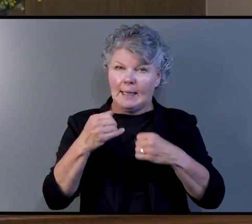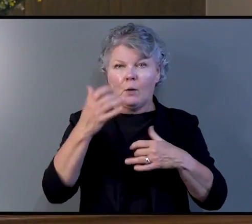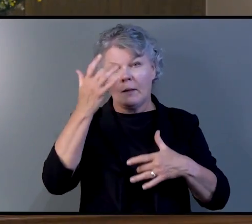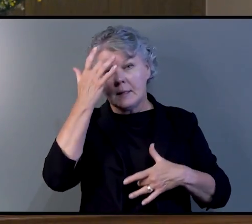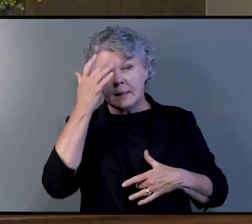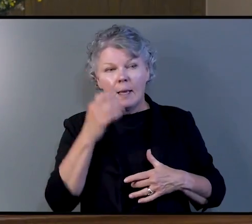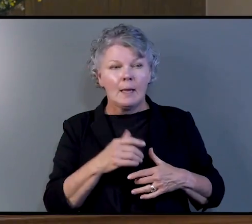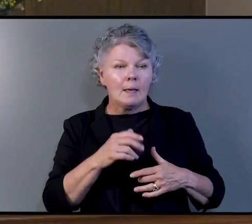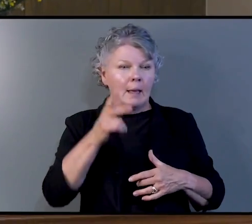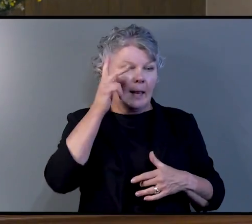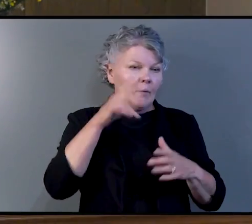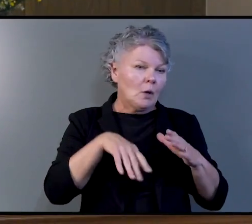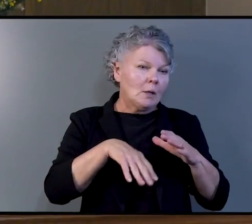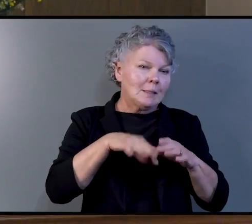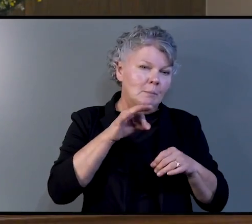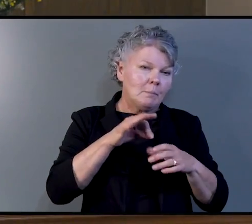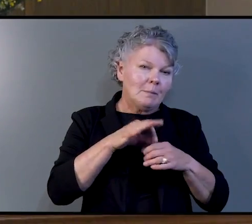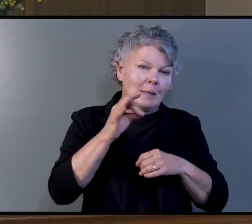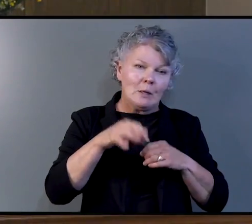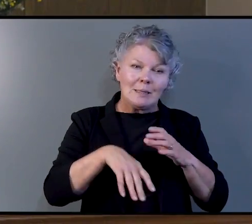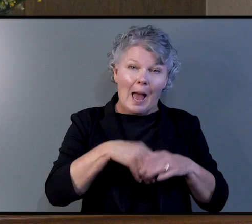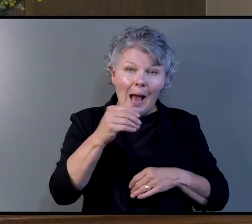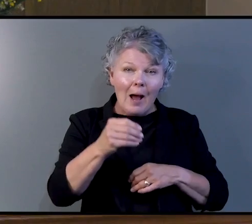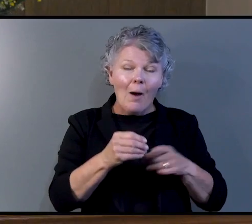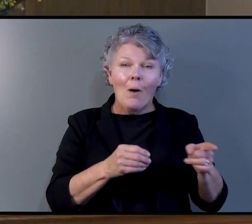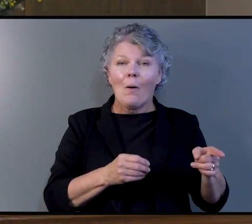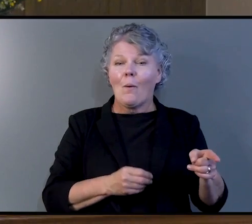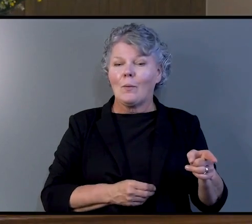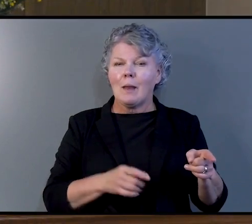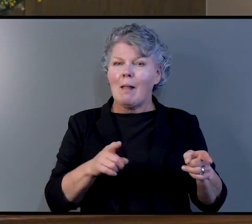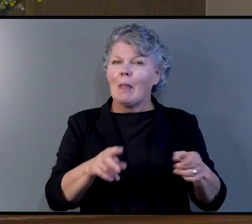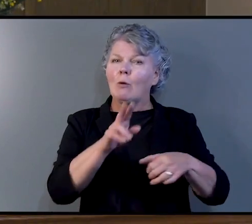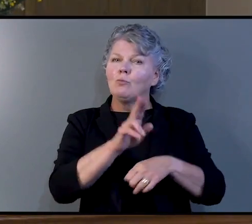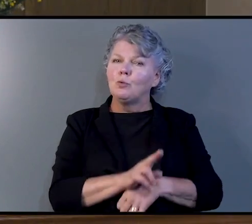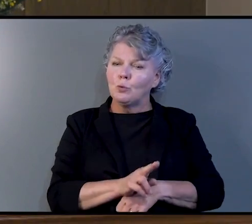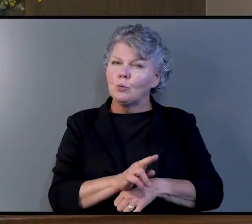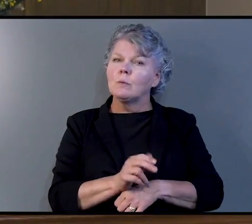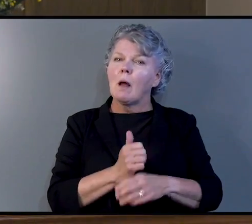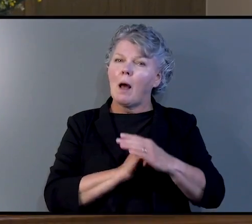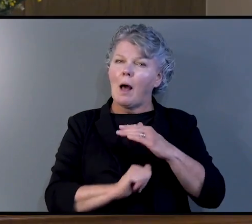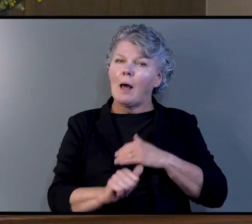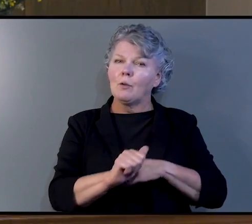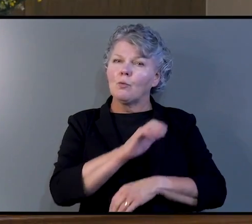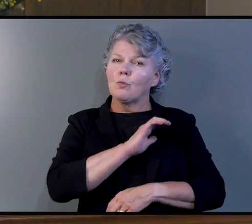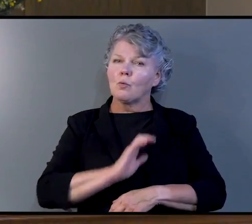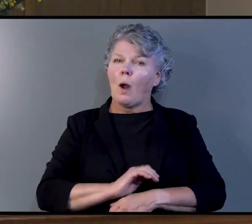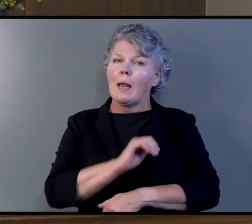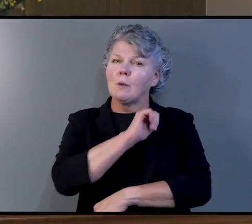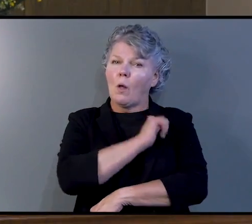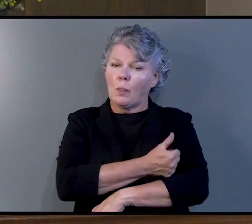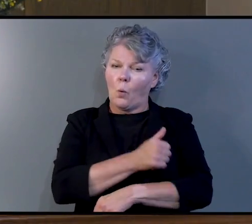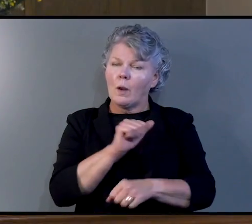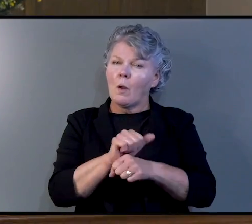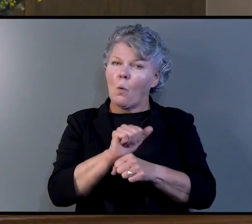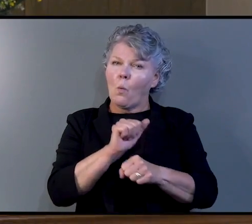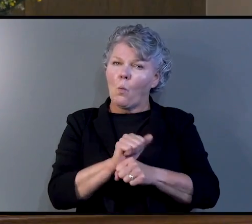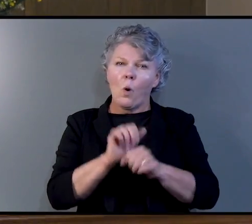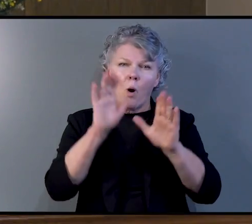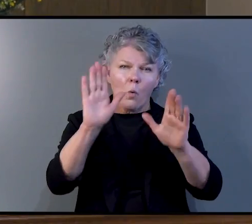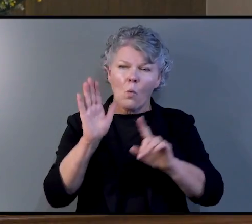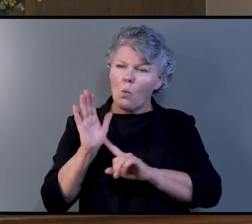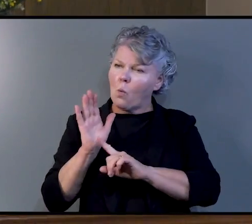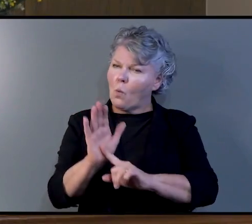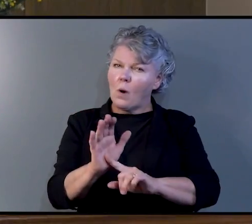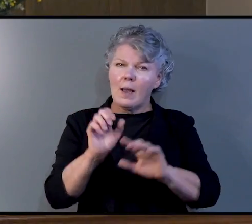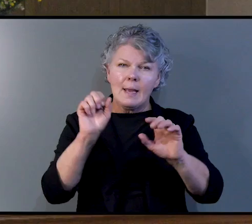sick and cast out demons. They had gotten used to being able to operate under Christ's authority and perform miraculous